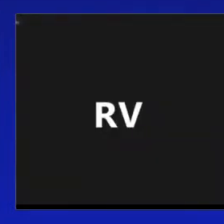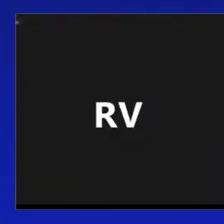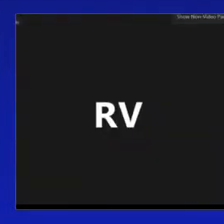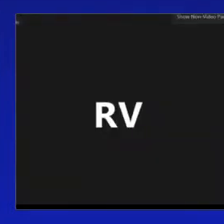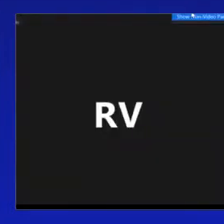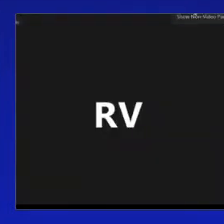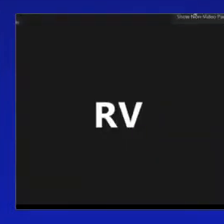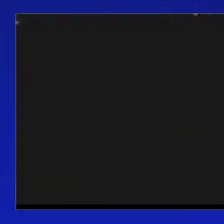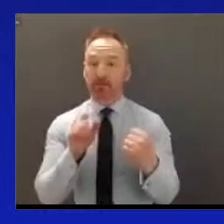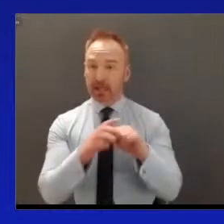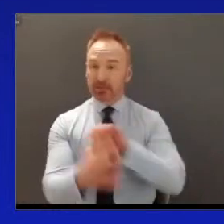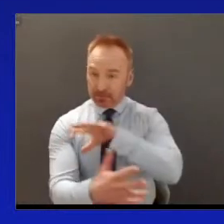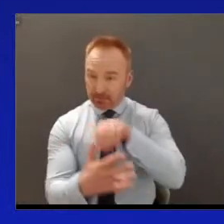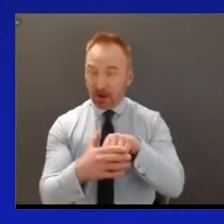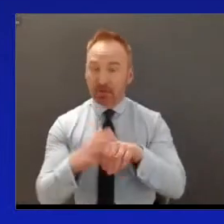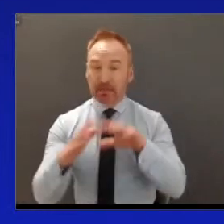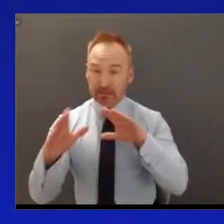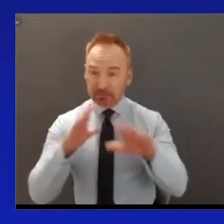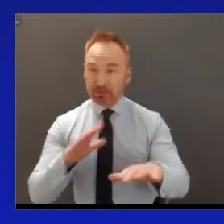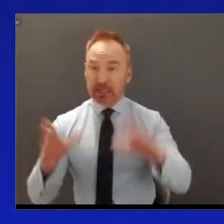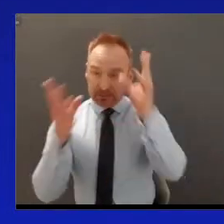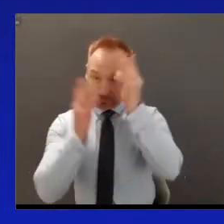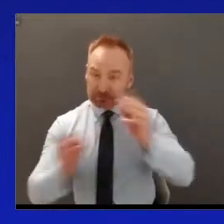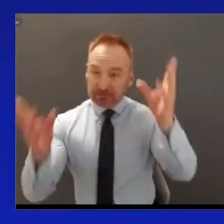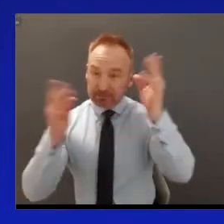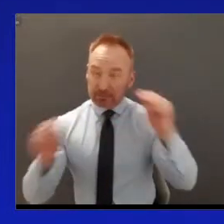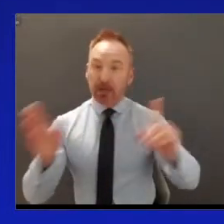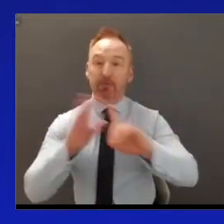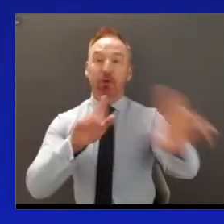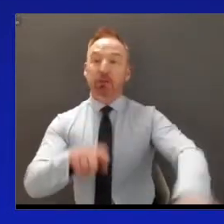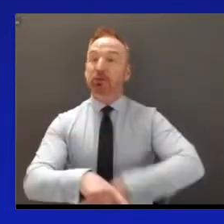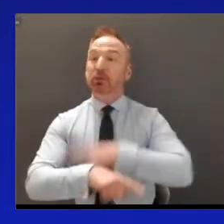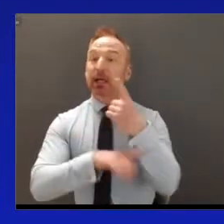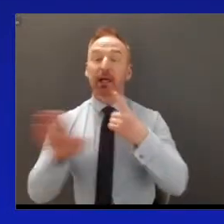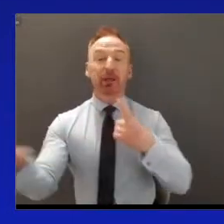for all the information you provided us today. Thanks.